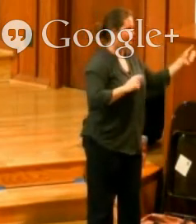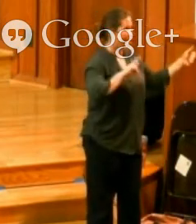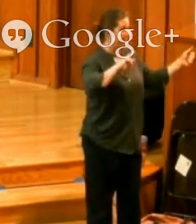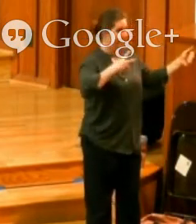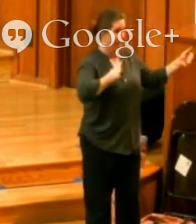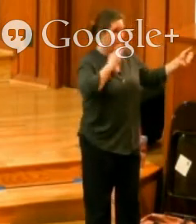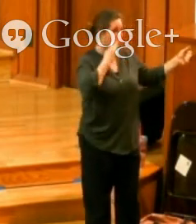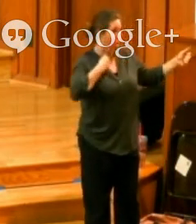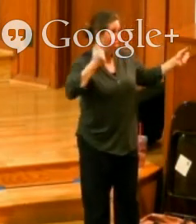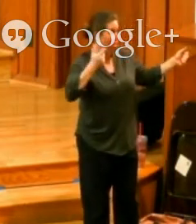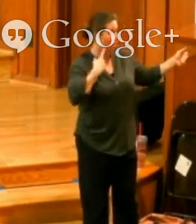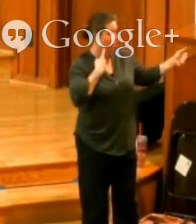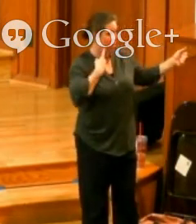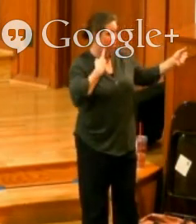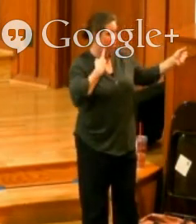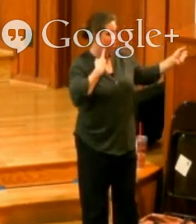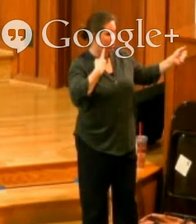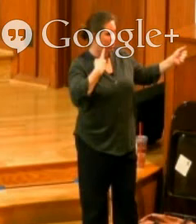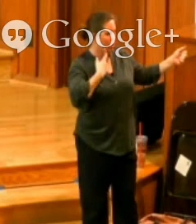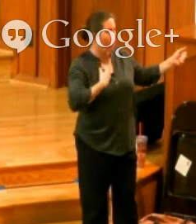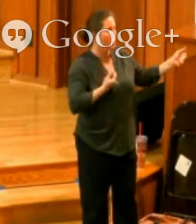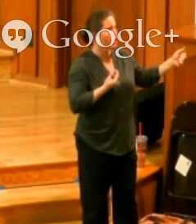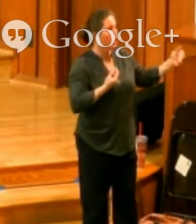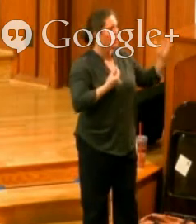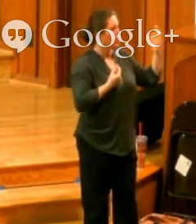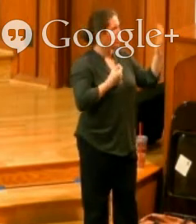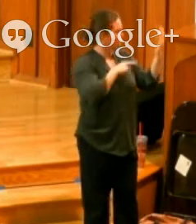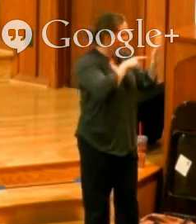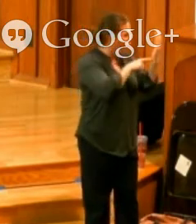do? What do I do as a result?